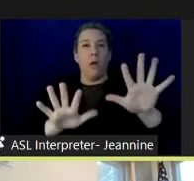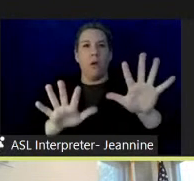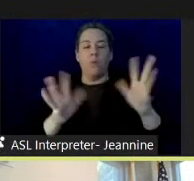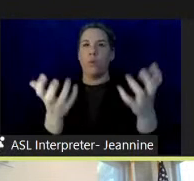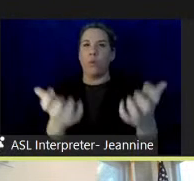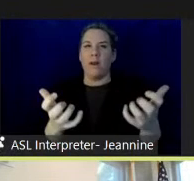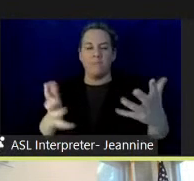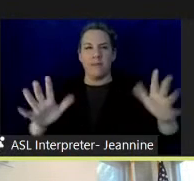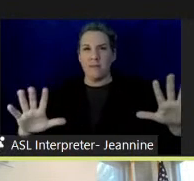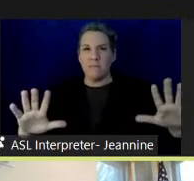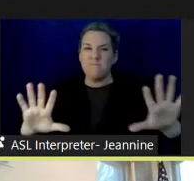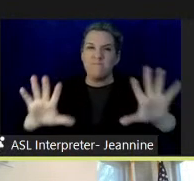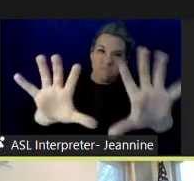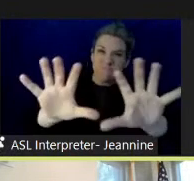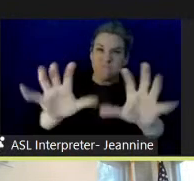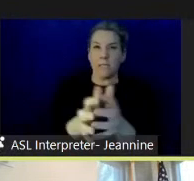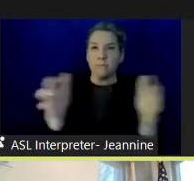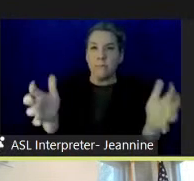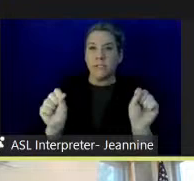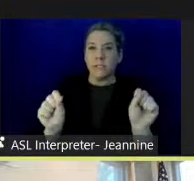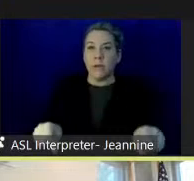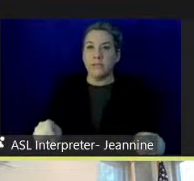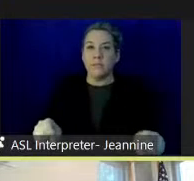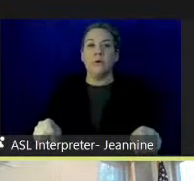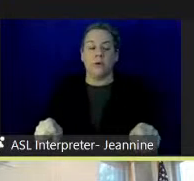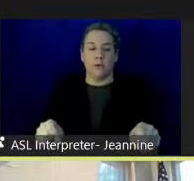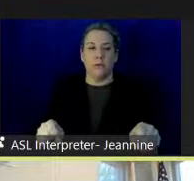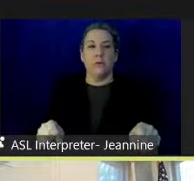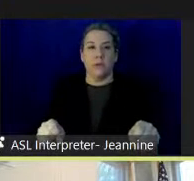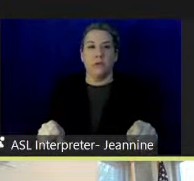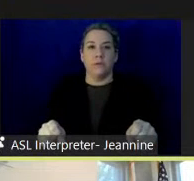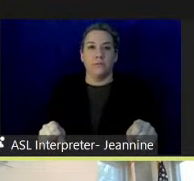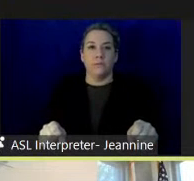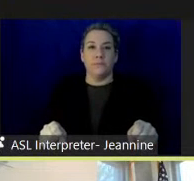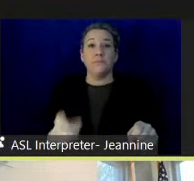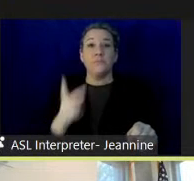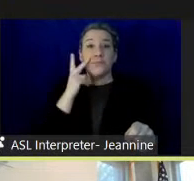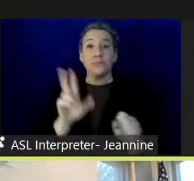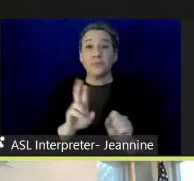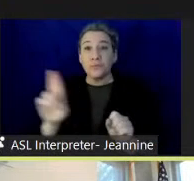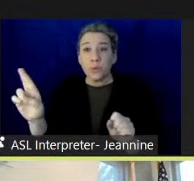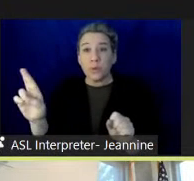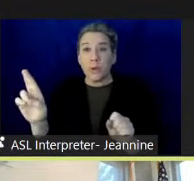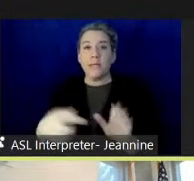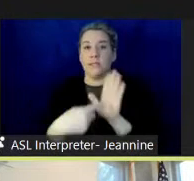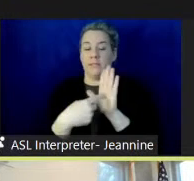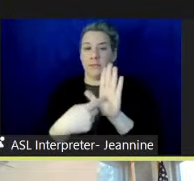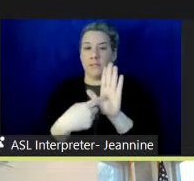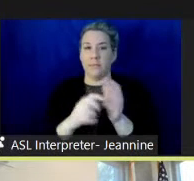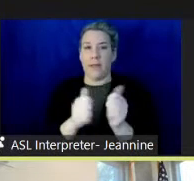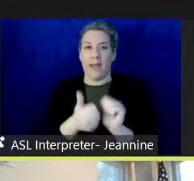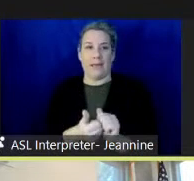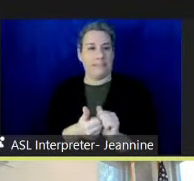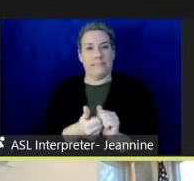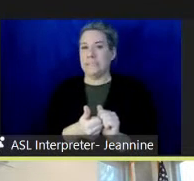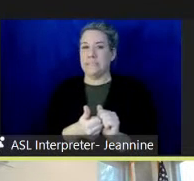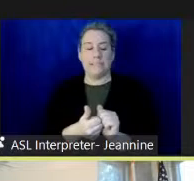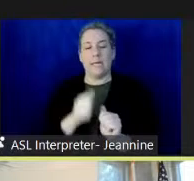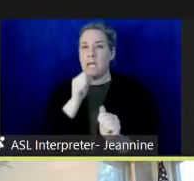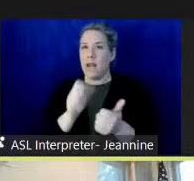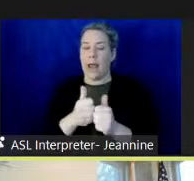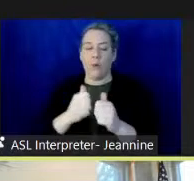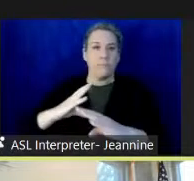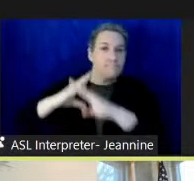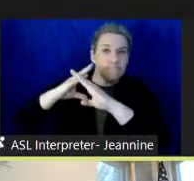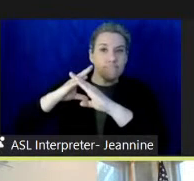possible. Again, just delaying their ability to get inside that space. On the right are some examples of how we don't barricade ourselves